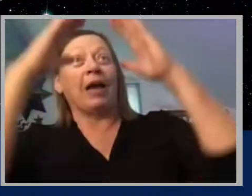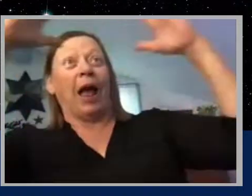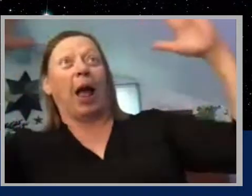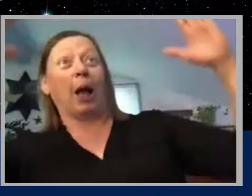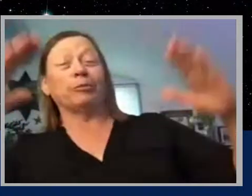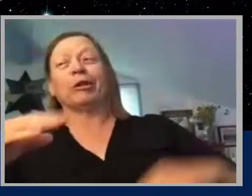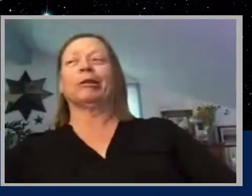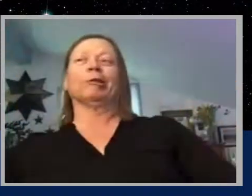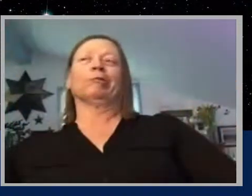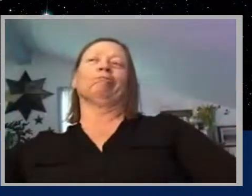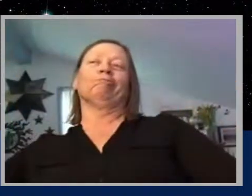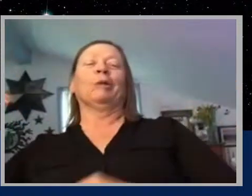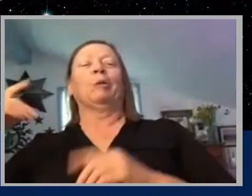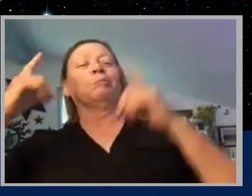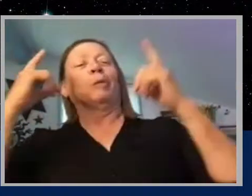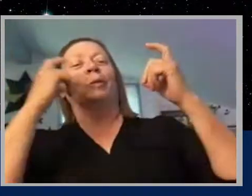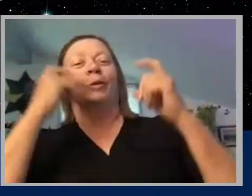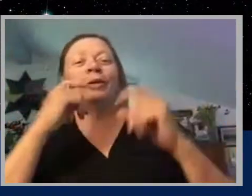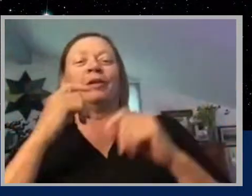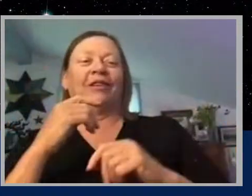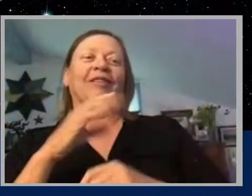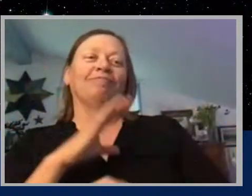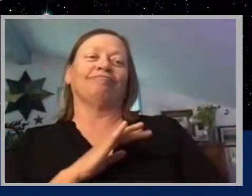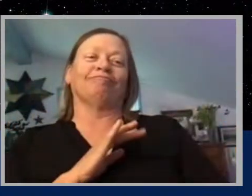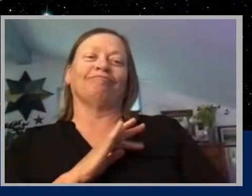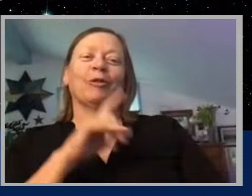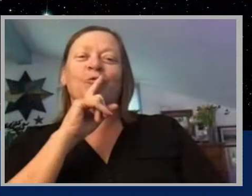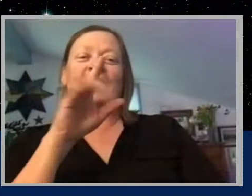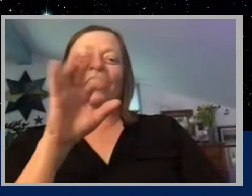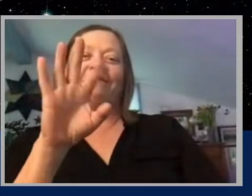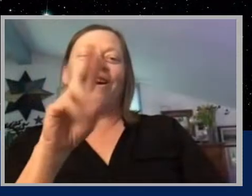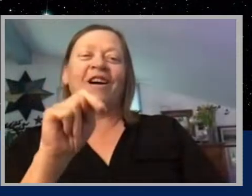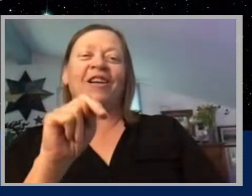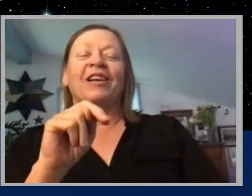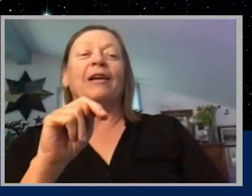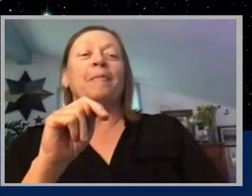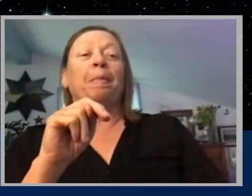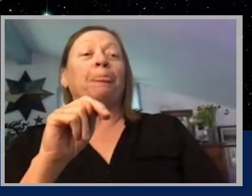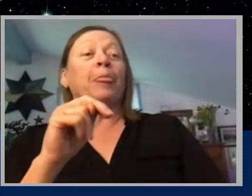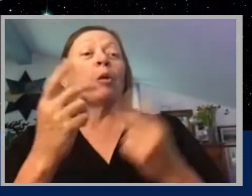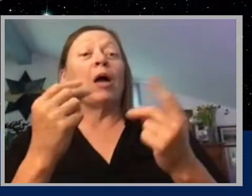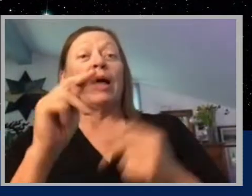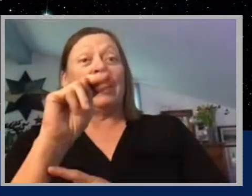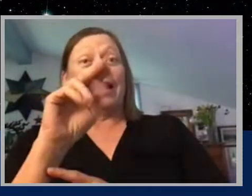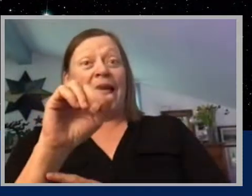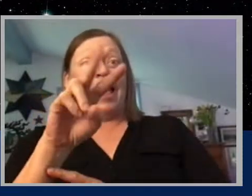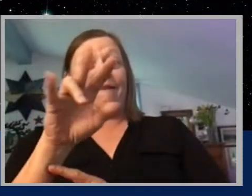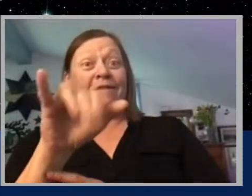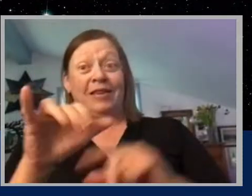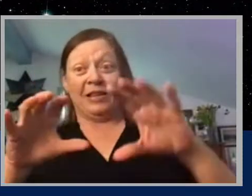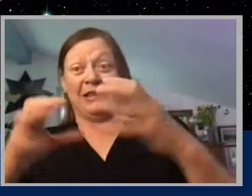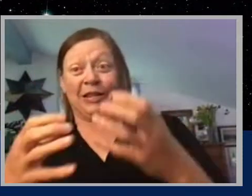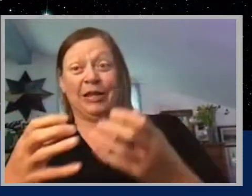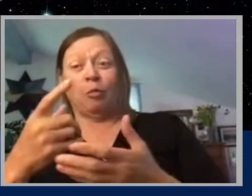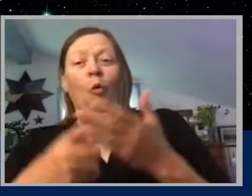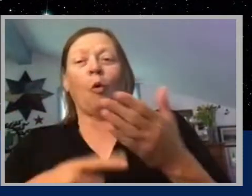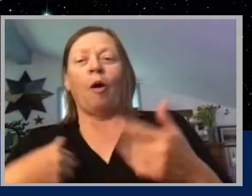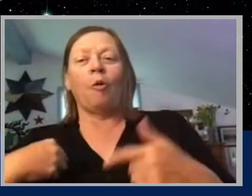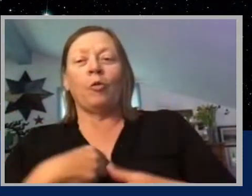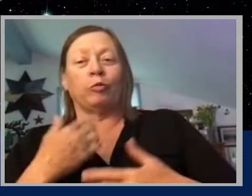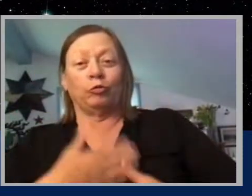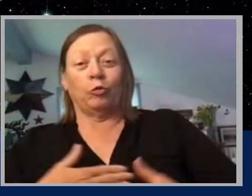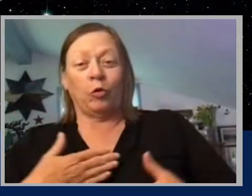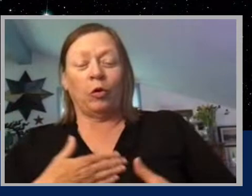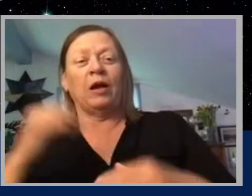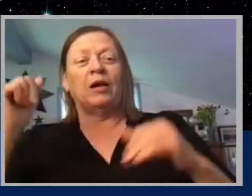And, it's really interesting. And one of the fun things to do with the Navy team is, you can switch hats